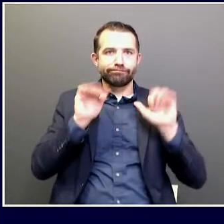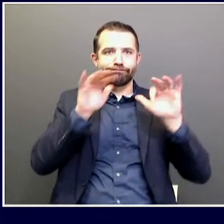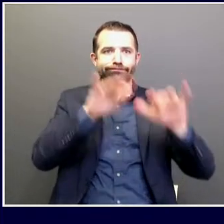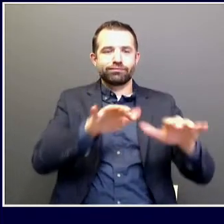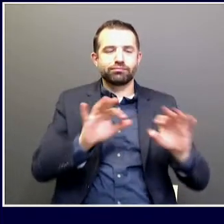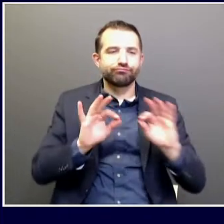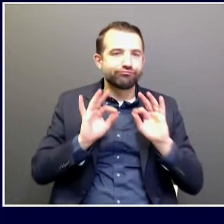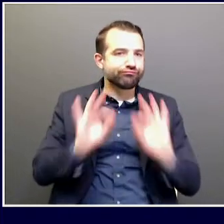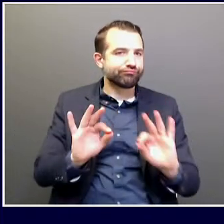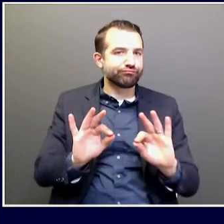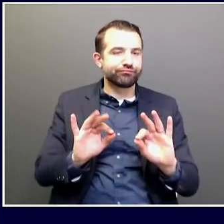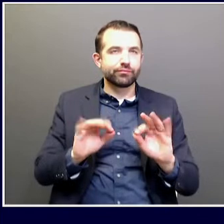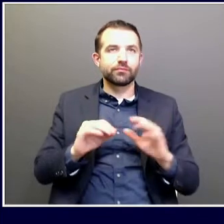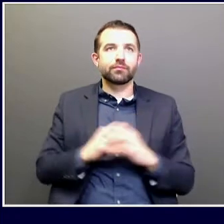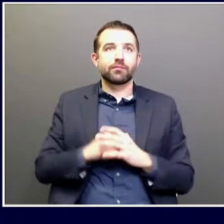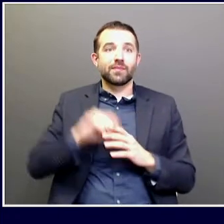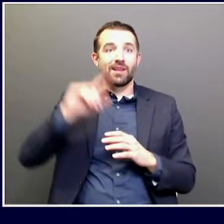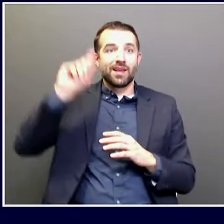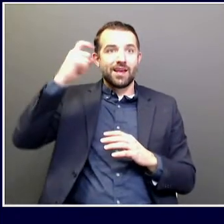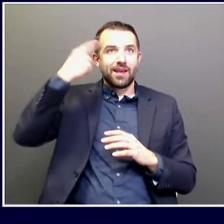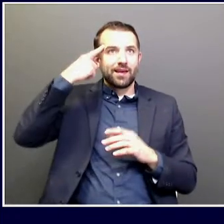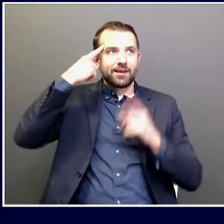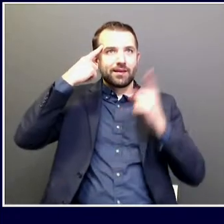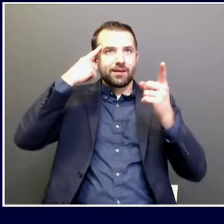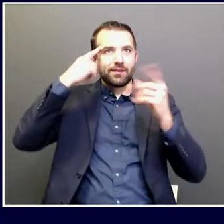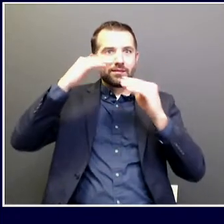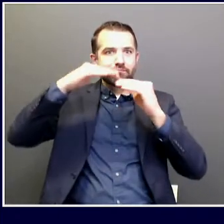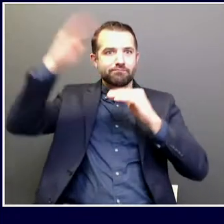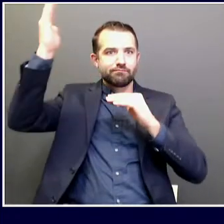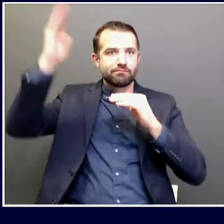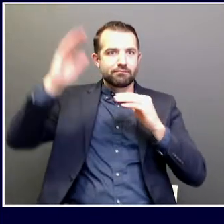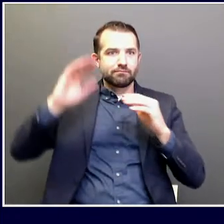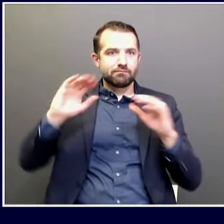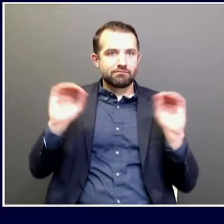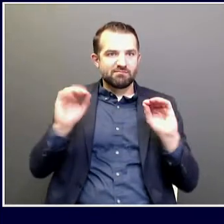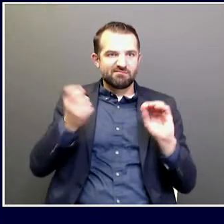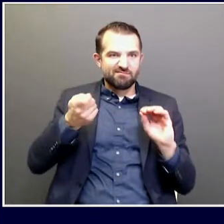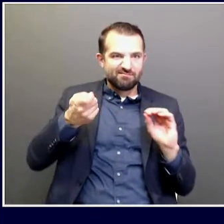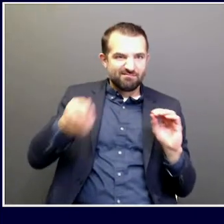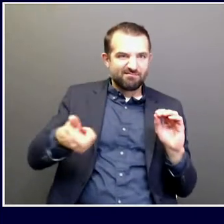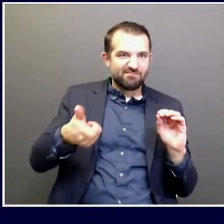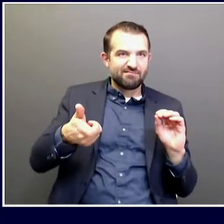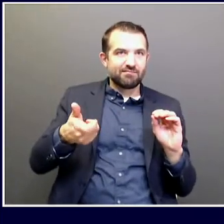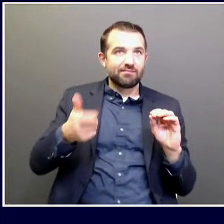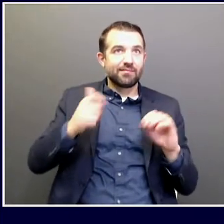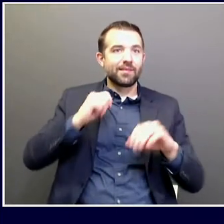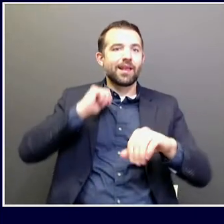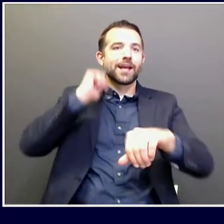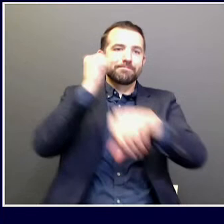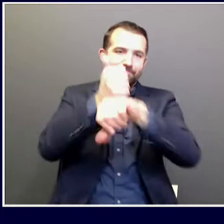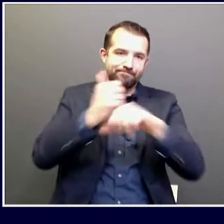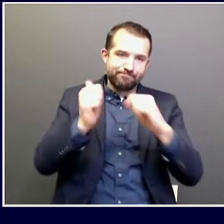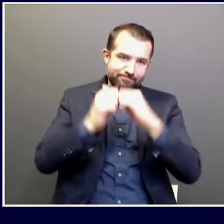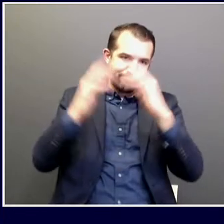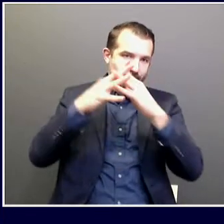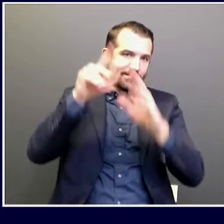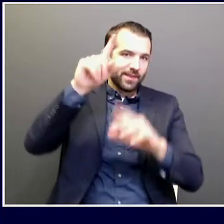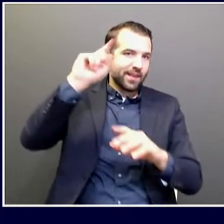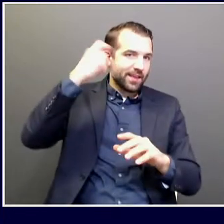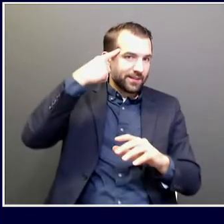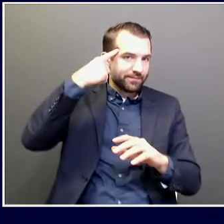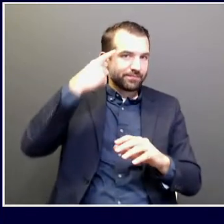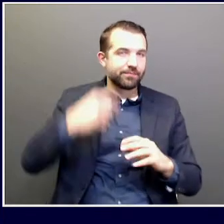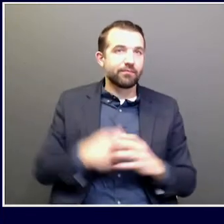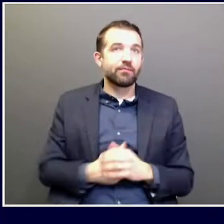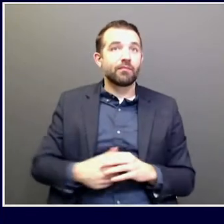fill a gap that we saw right here. The other thing that's changed is that in previous times when we stood up these sites, they